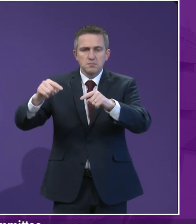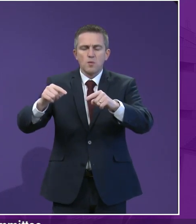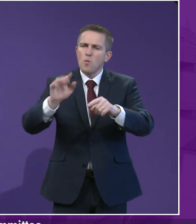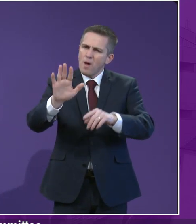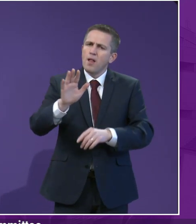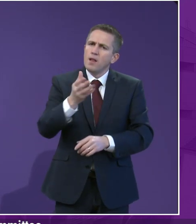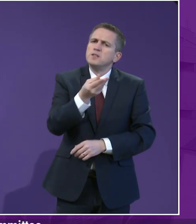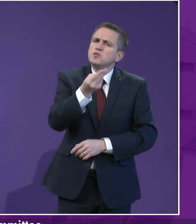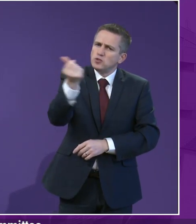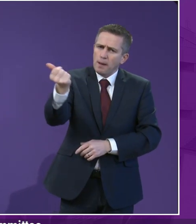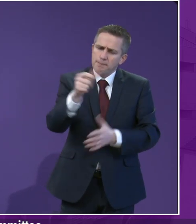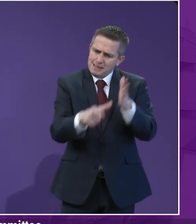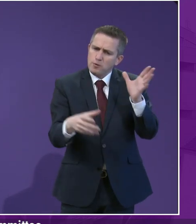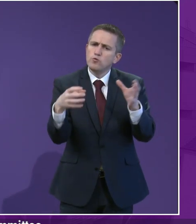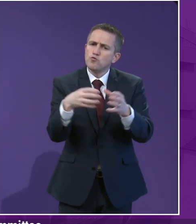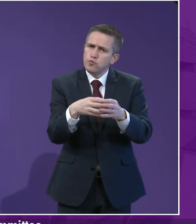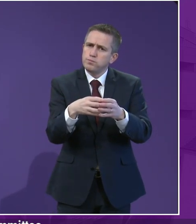at our university.